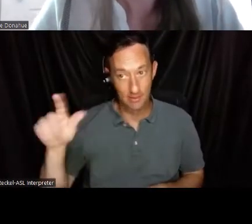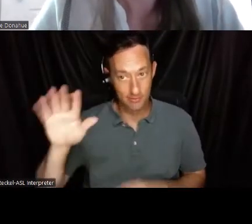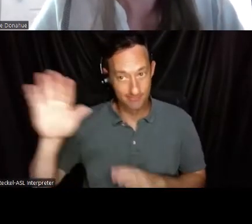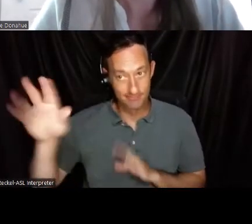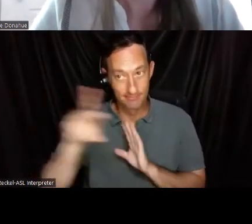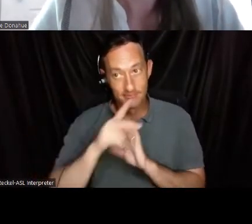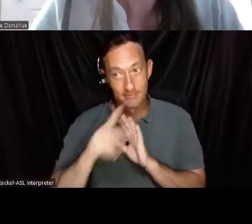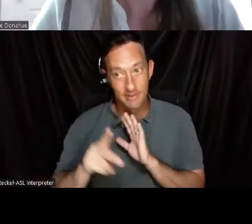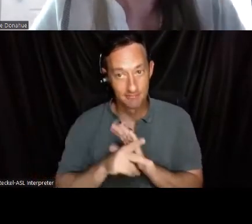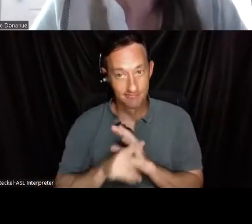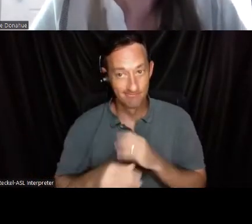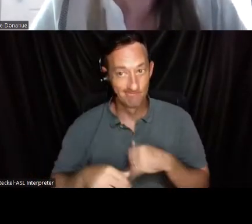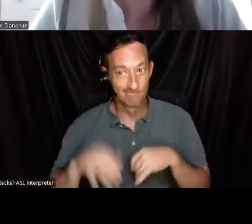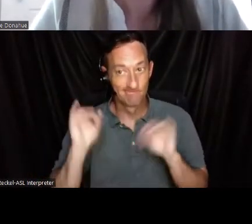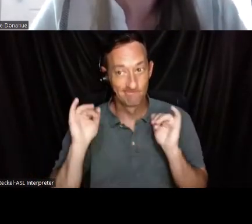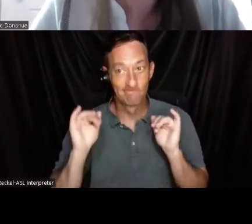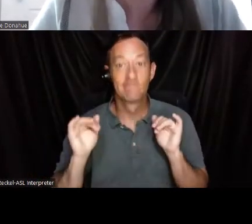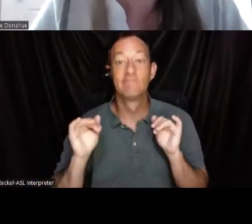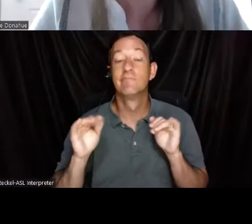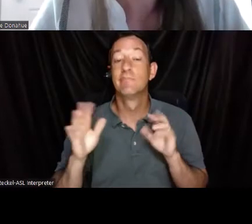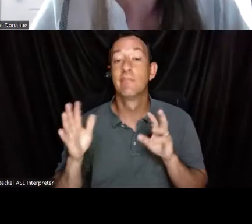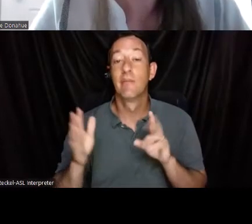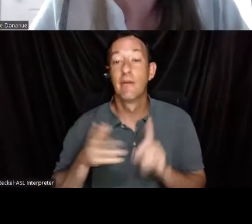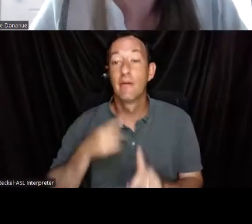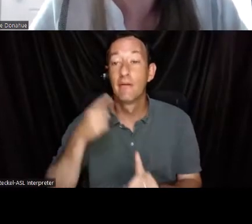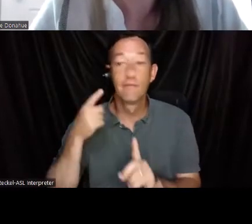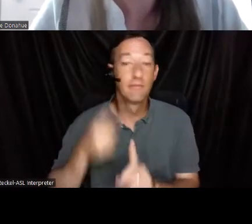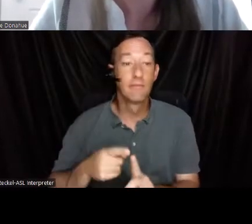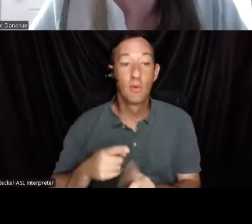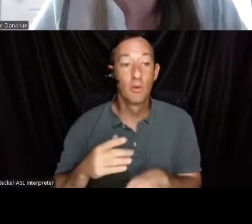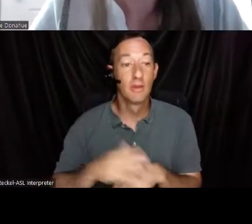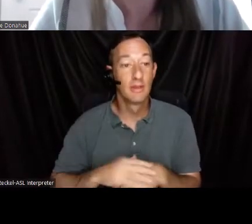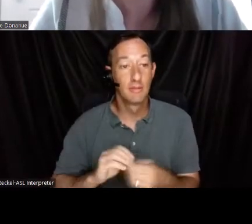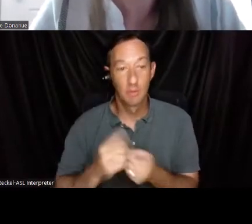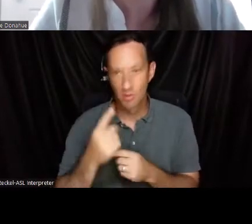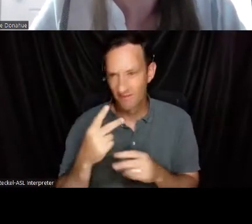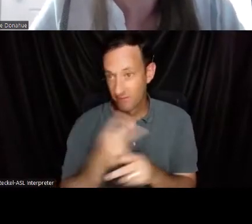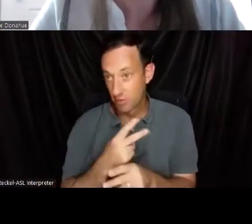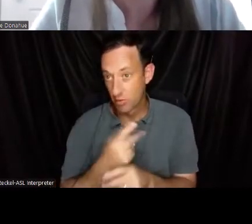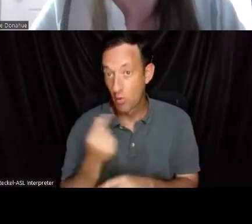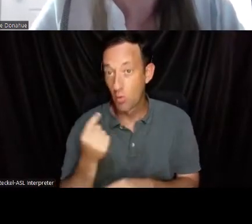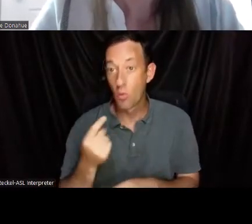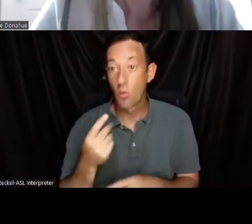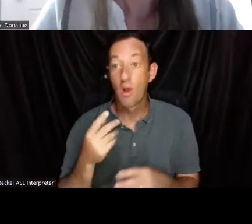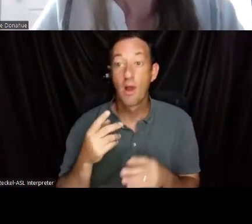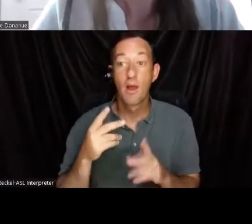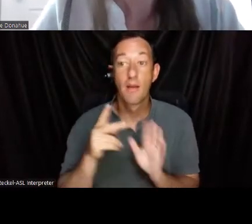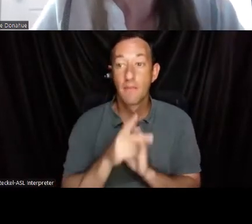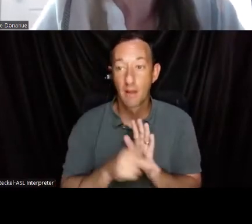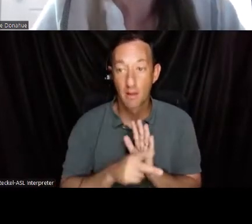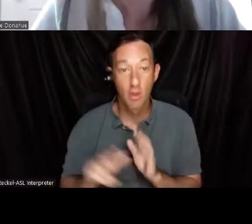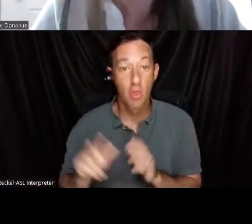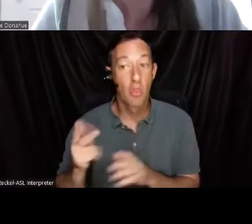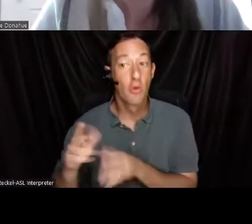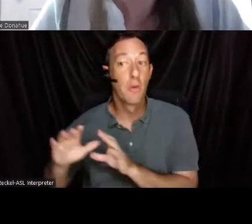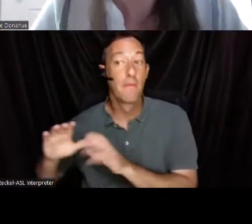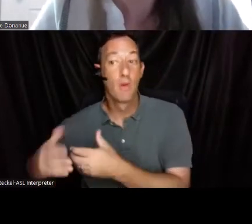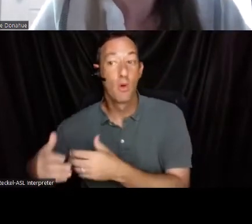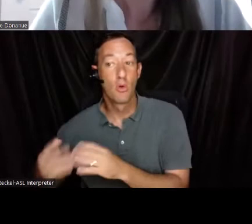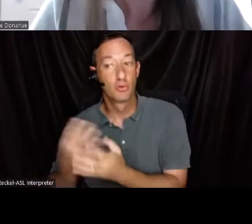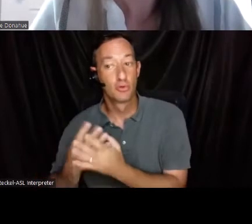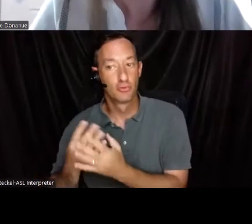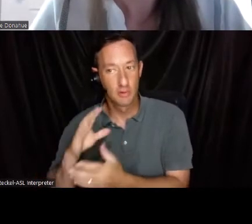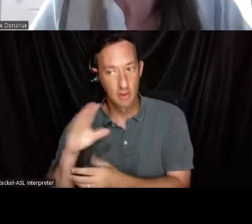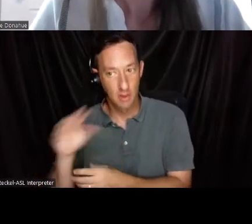And to get to the point of tip number one, figuring out what the policy is, a third party screening company is a great source